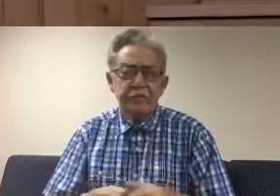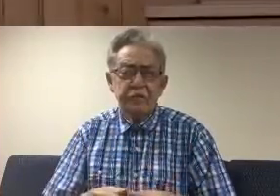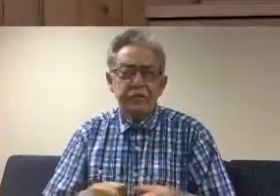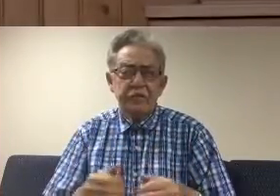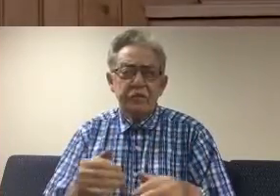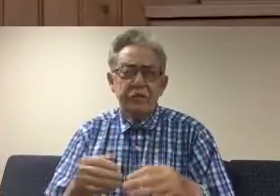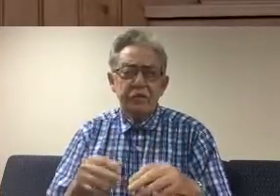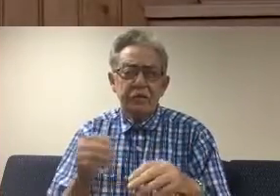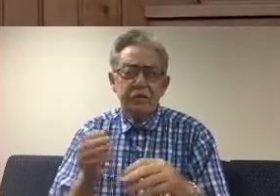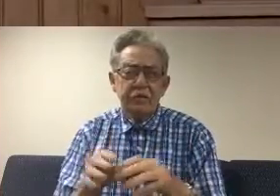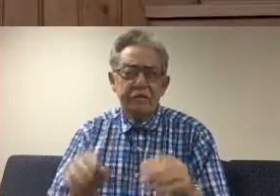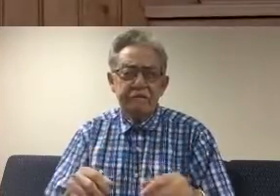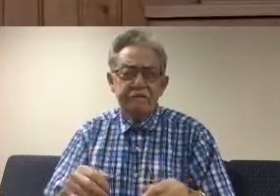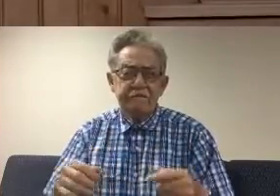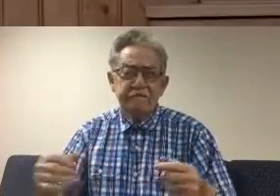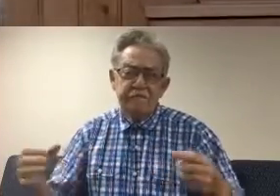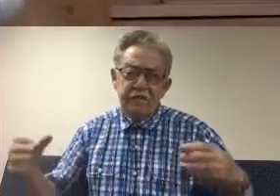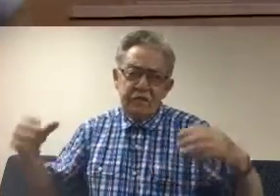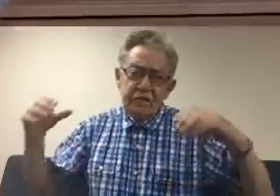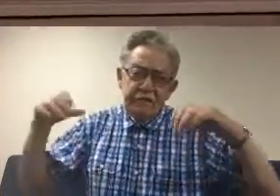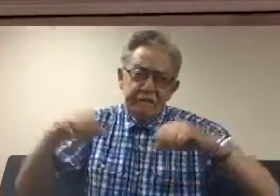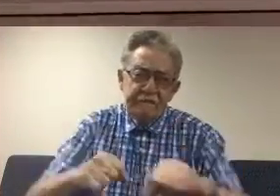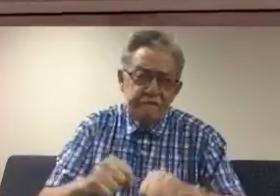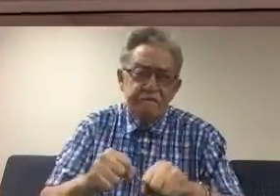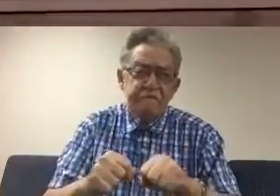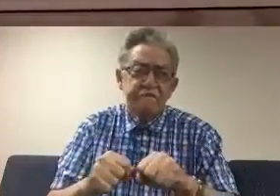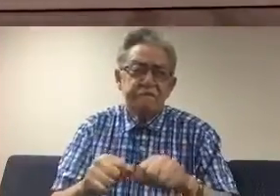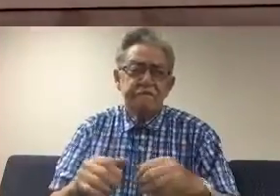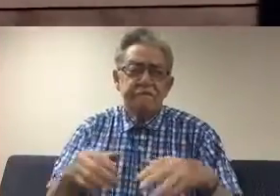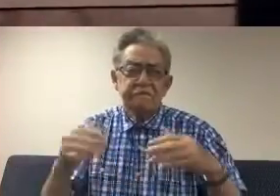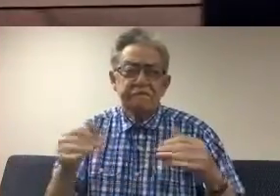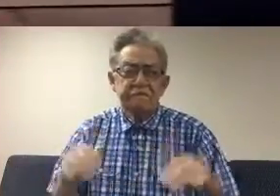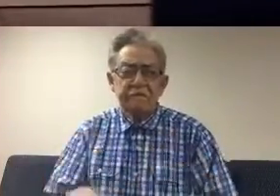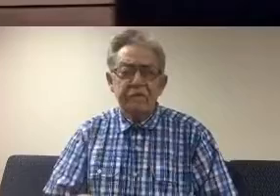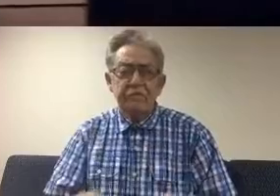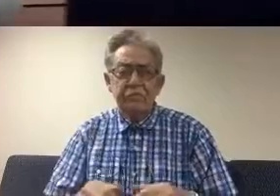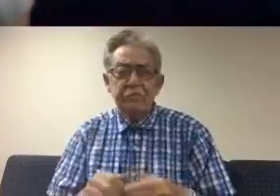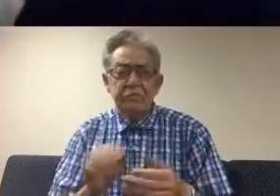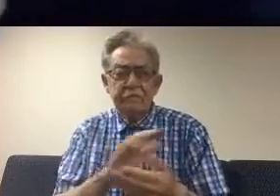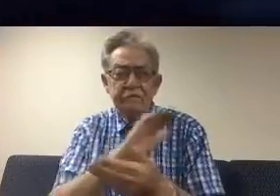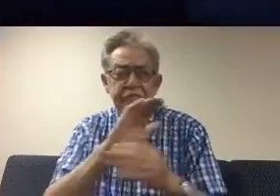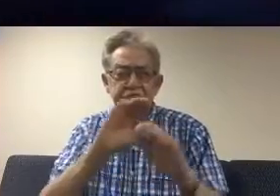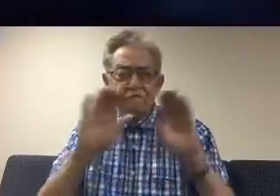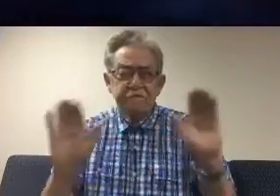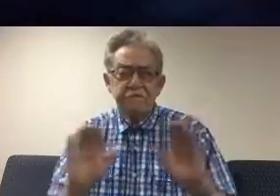you down. And as I had mentioned in Sunday school, that includes